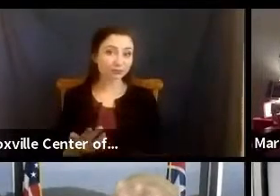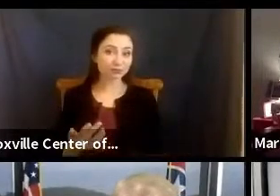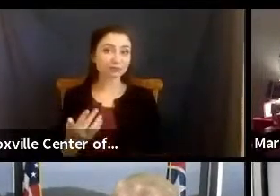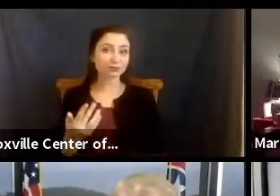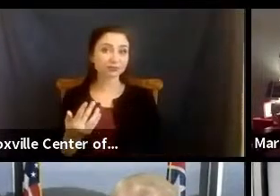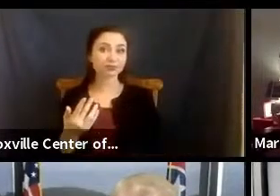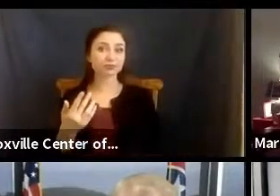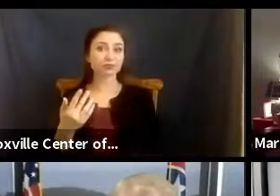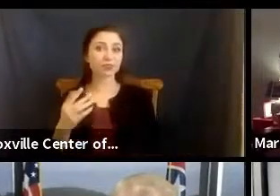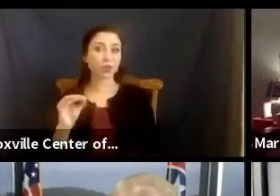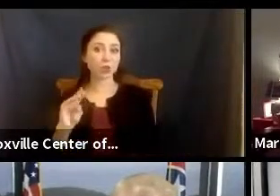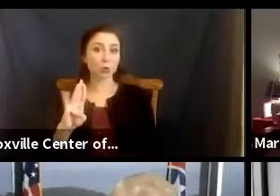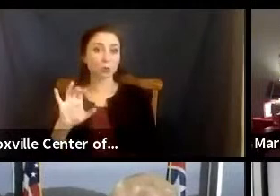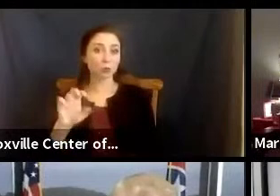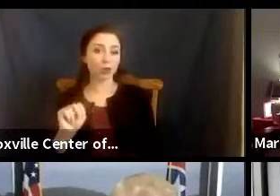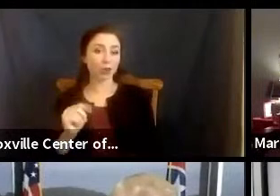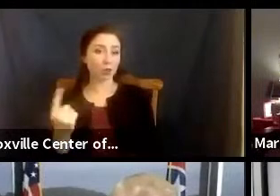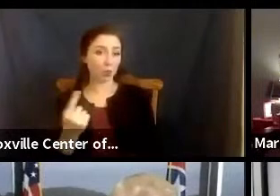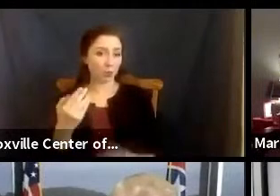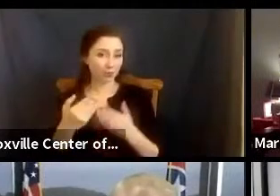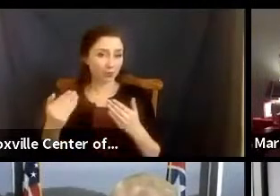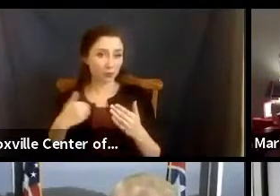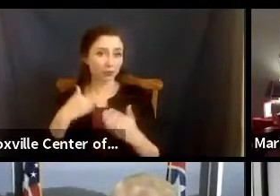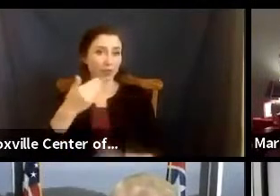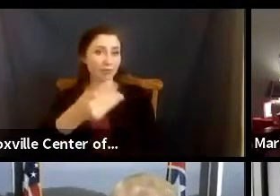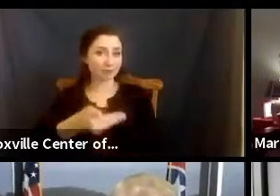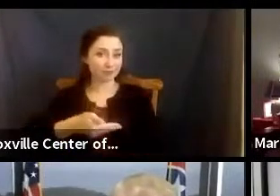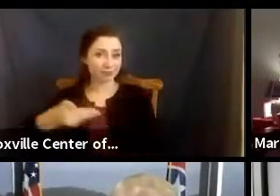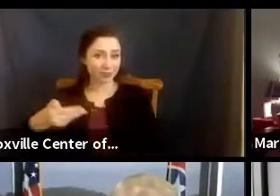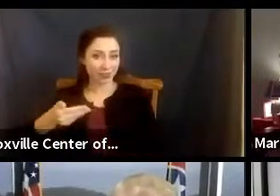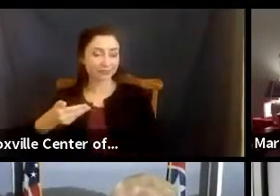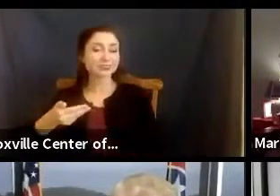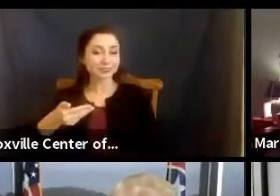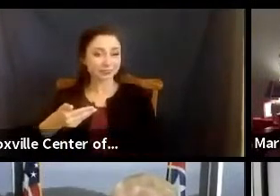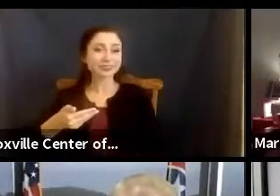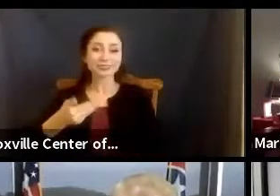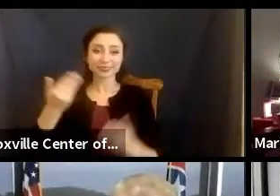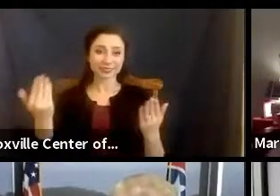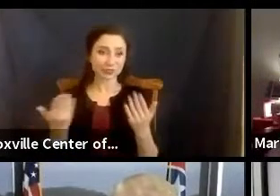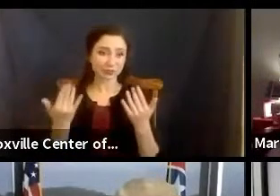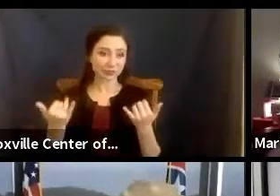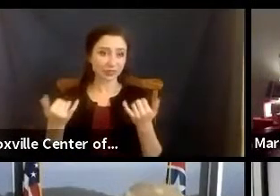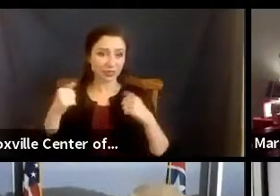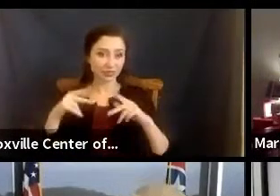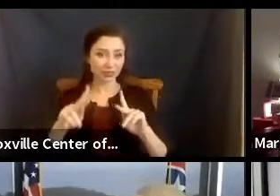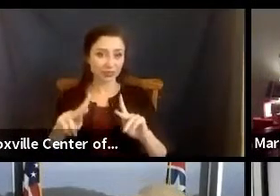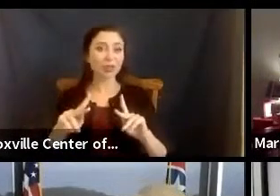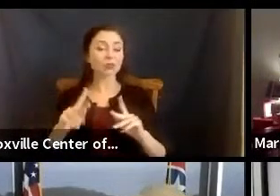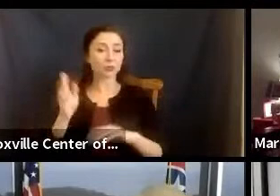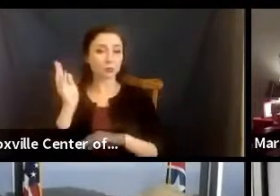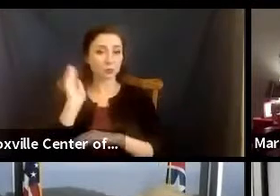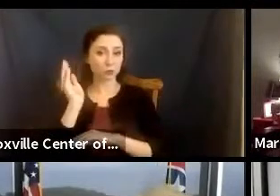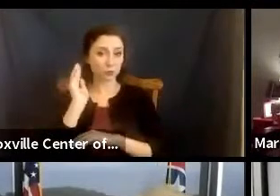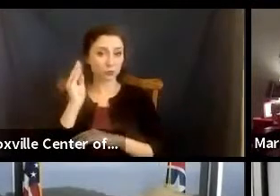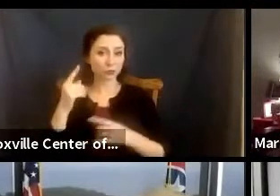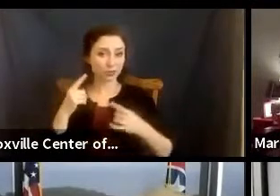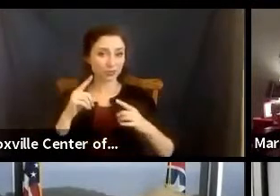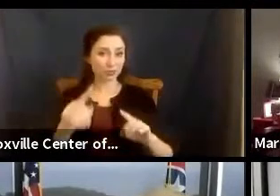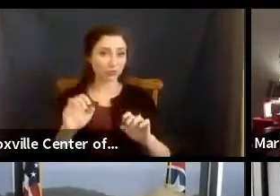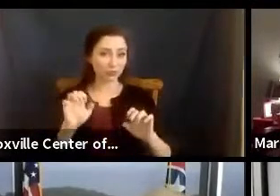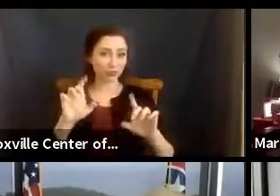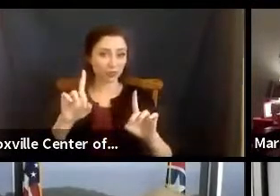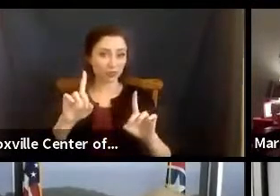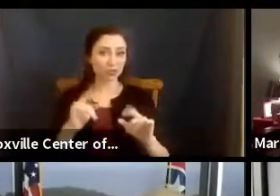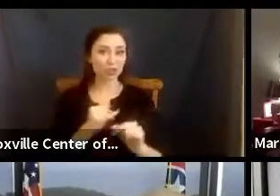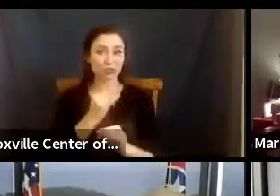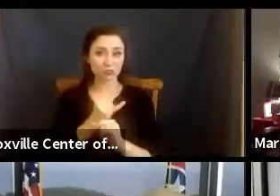may want to bring up is we have guests with us to allow them to speak at the same time in the educational institution presentation.